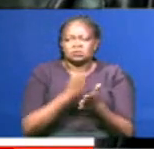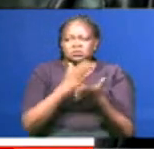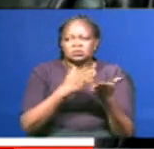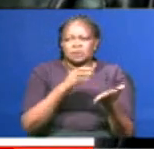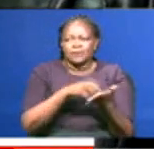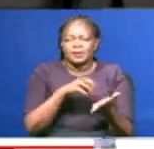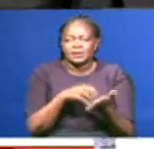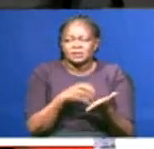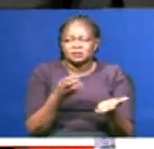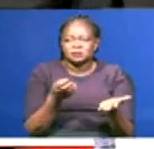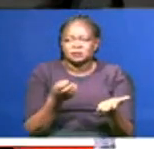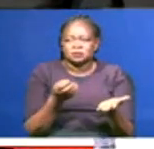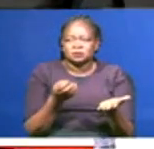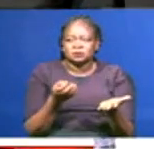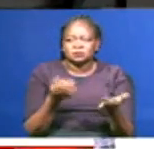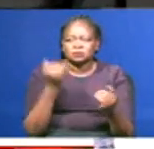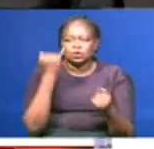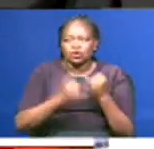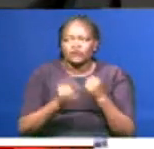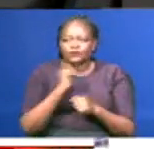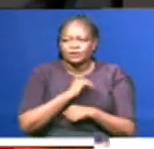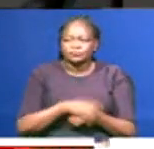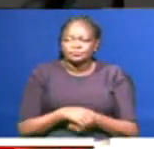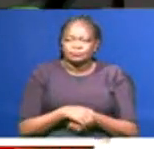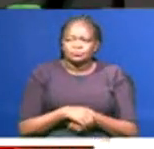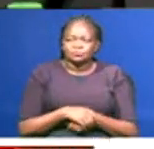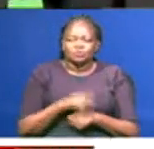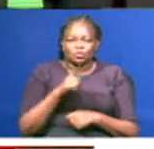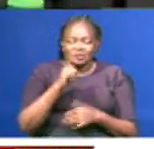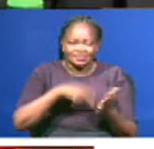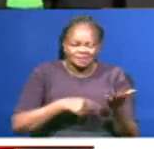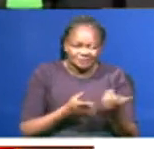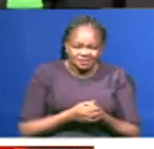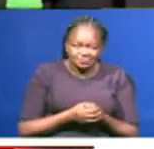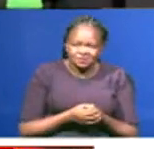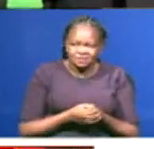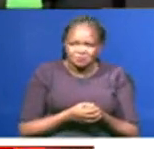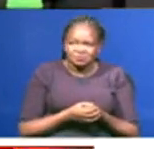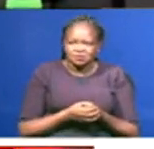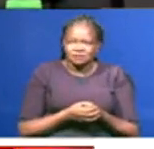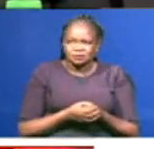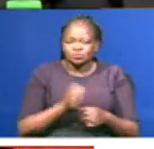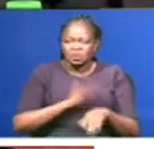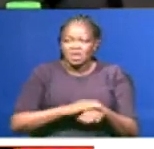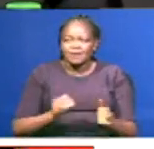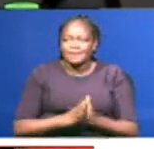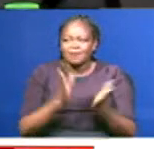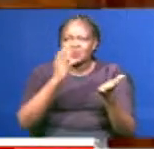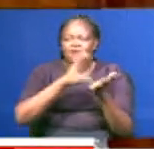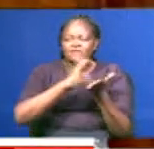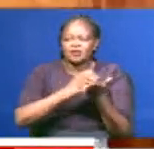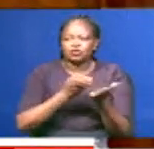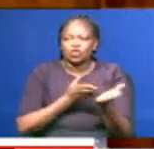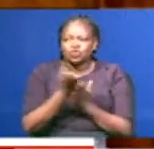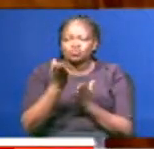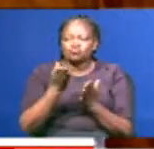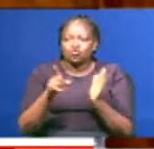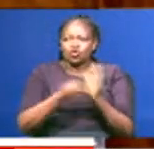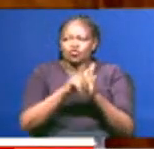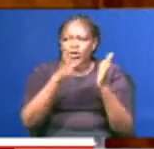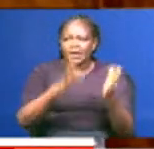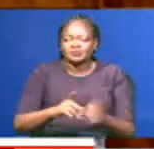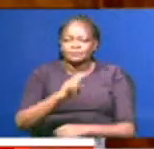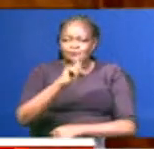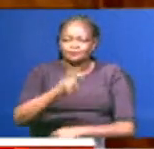are concluded. What is this conduit to get public funds through law firms? There